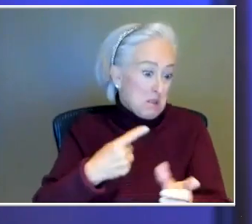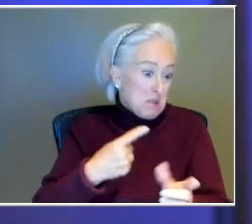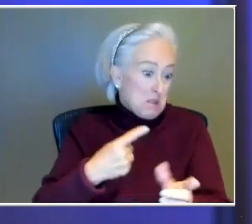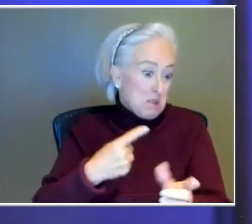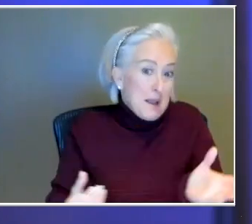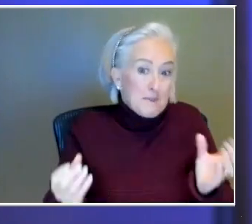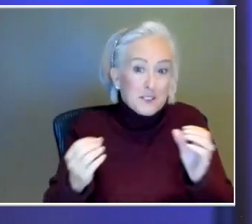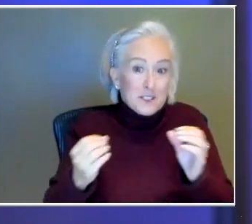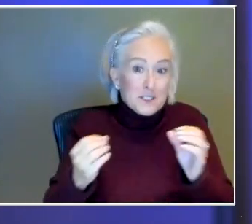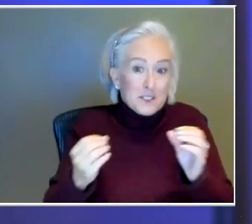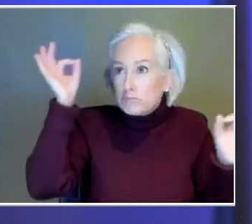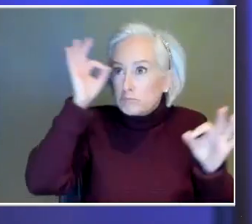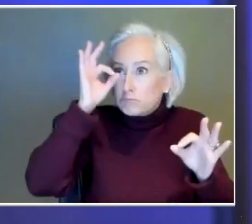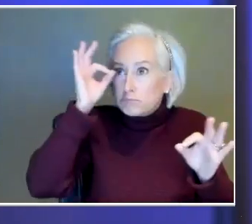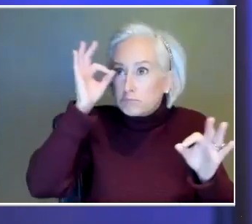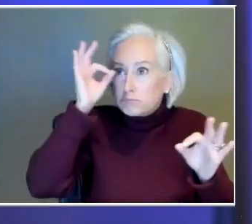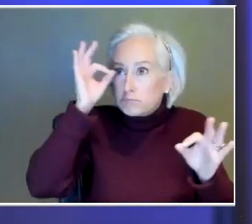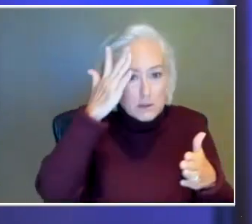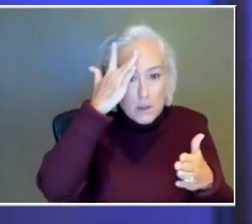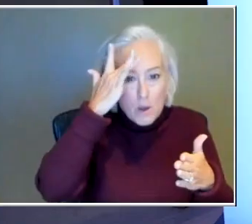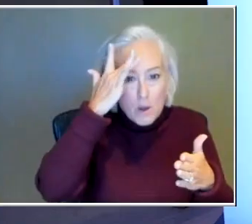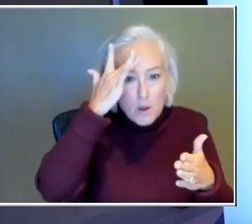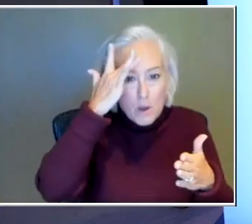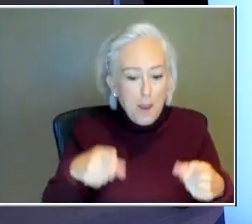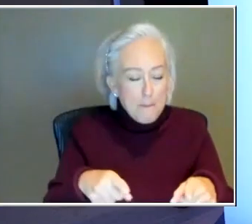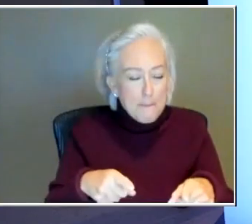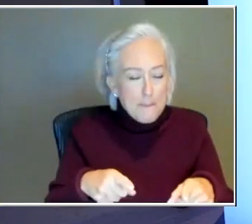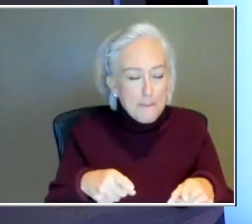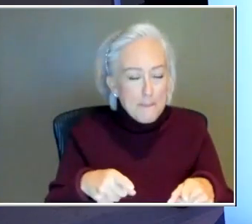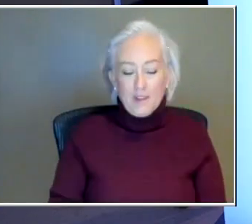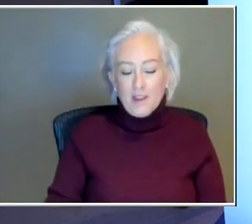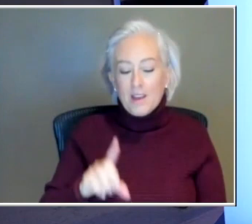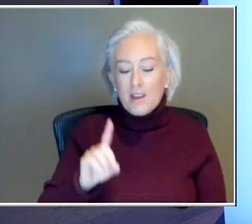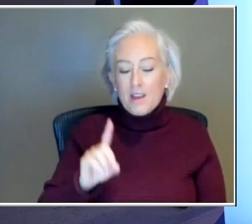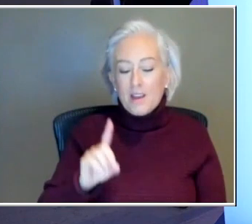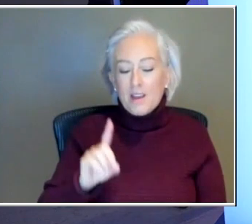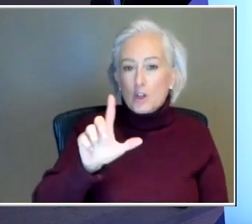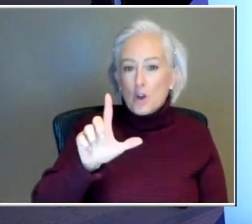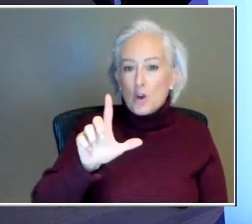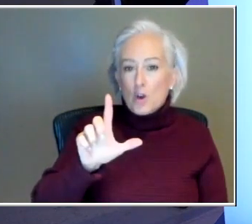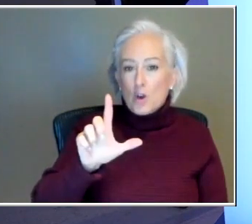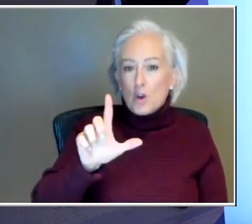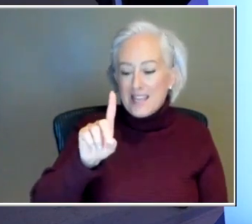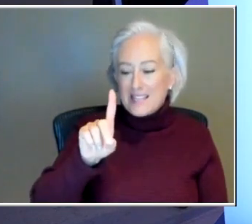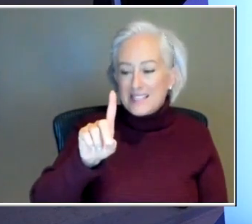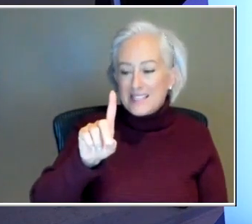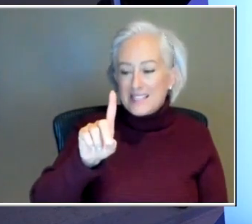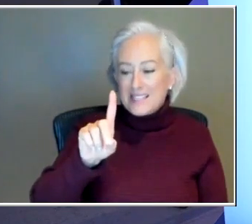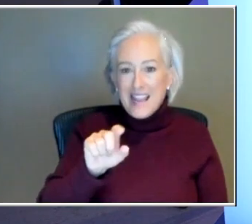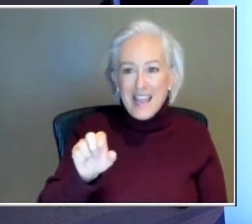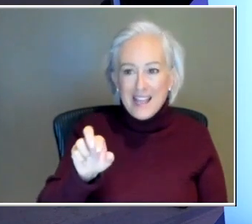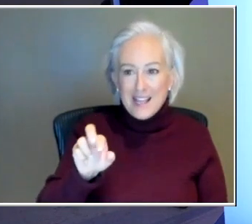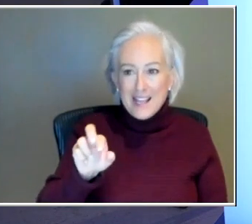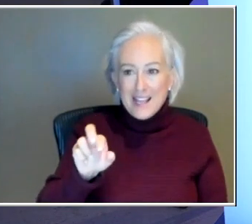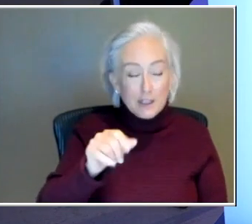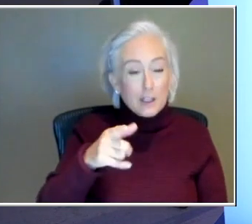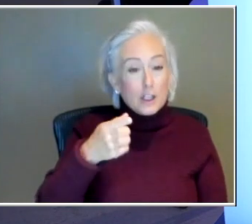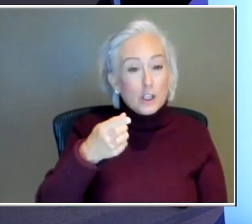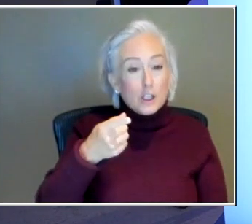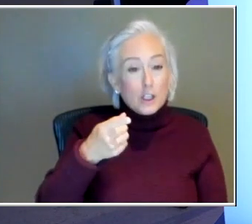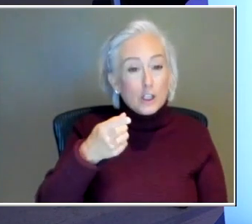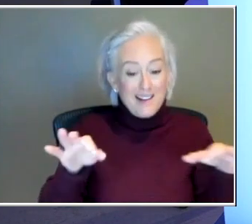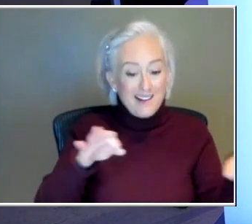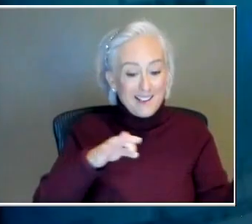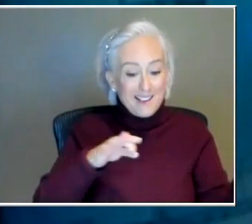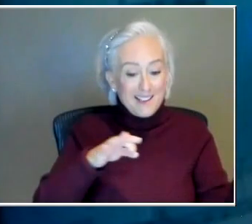what was causing it all. And right. Dr. Landazuri, since she can't remember and explain what is happening during a seizure, tell us. Yeah,